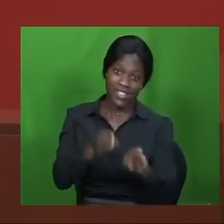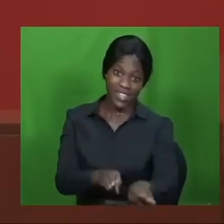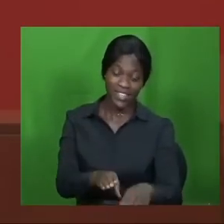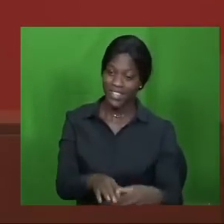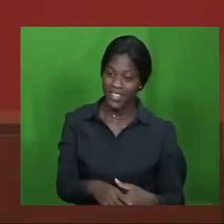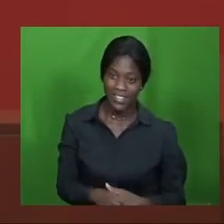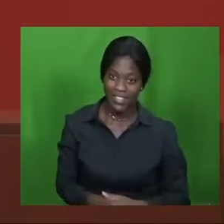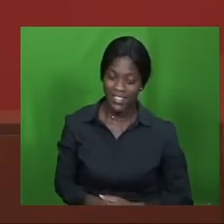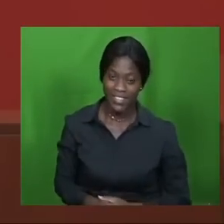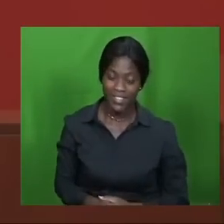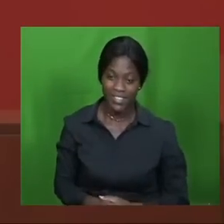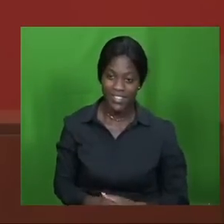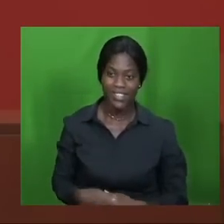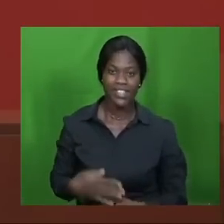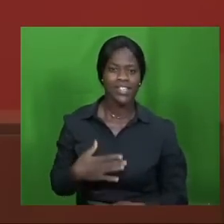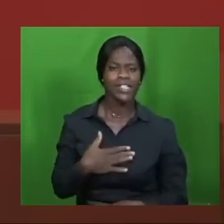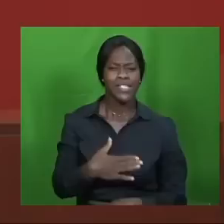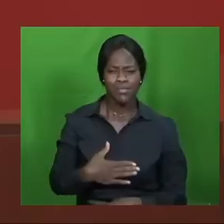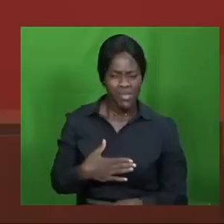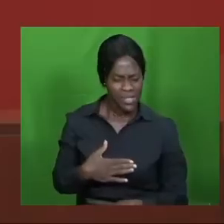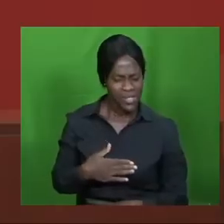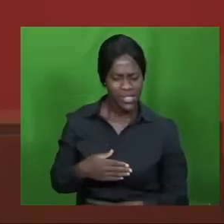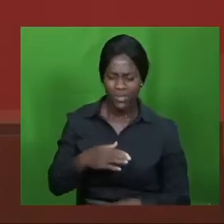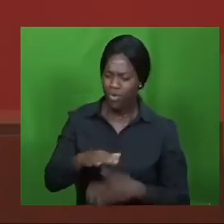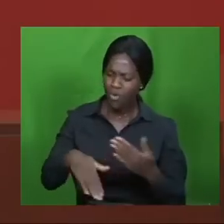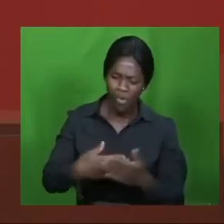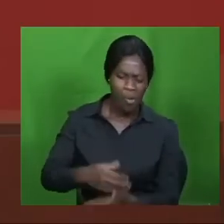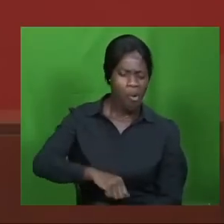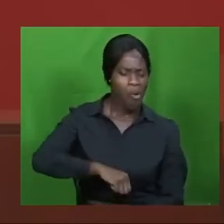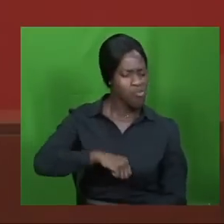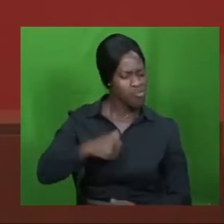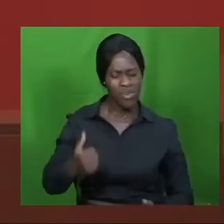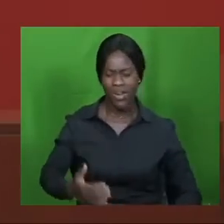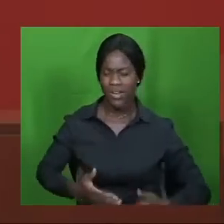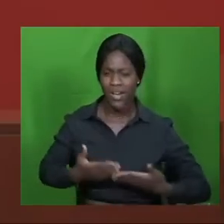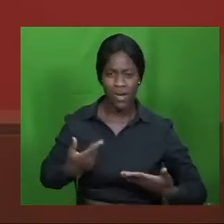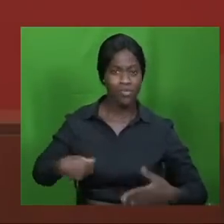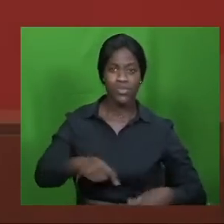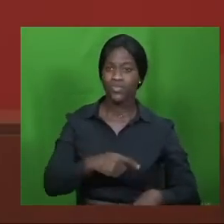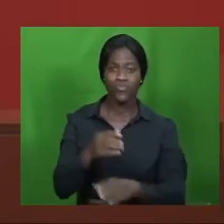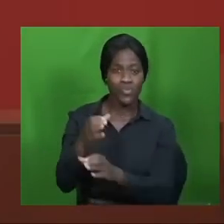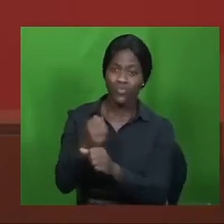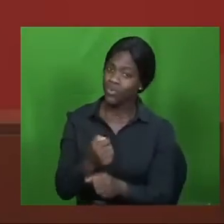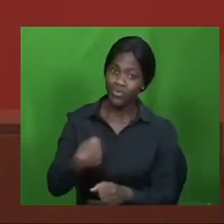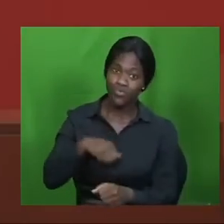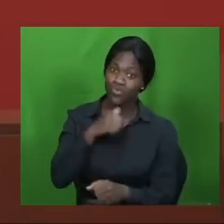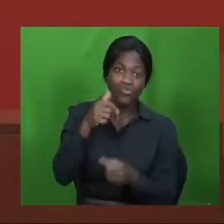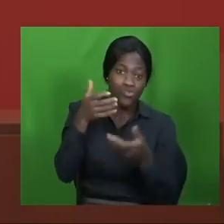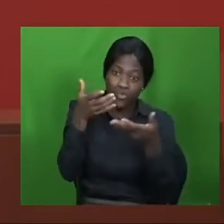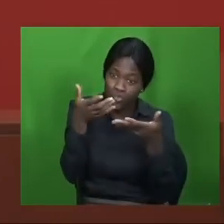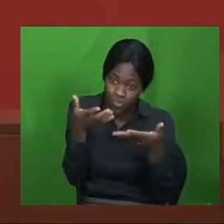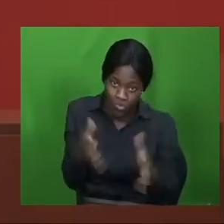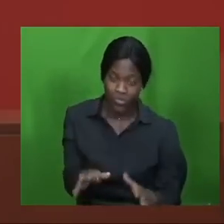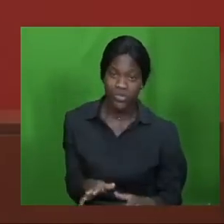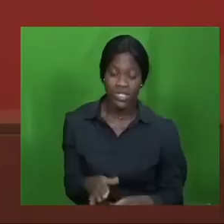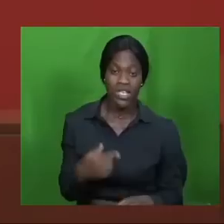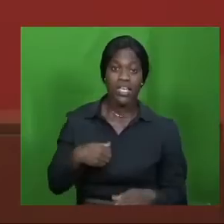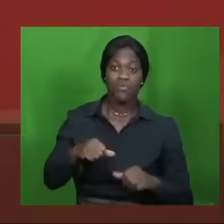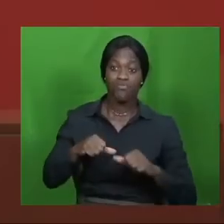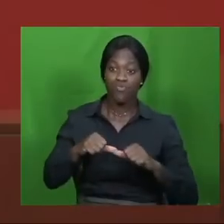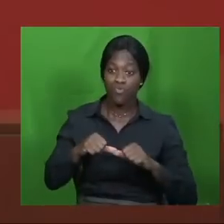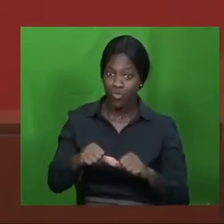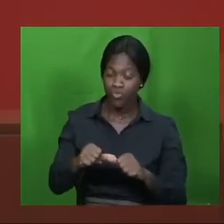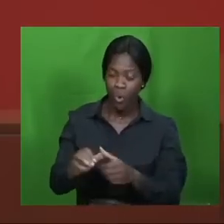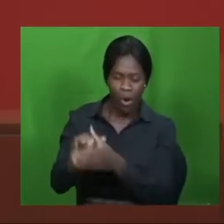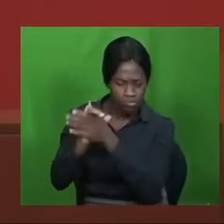please, let's be proud, let's be happy. We won, we didn't lose. And I'll continue to congratulate